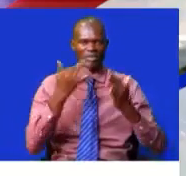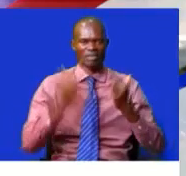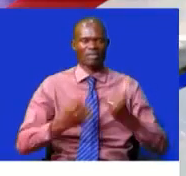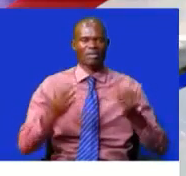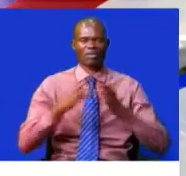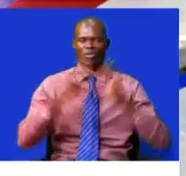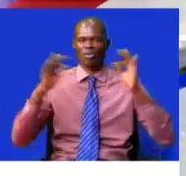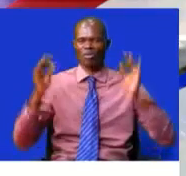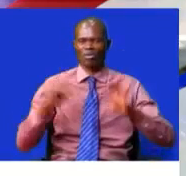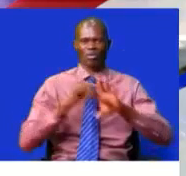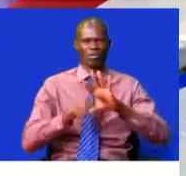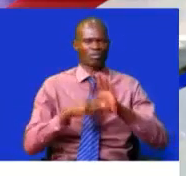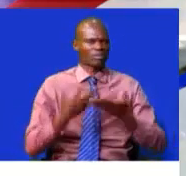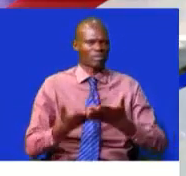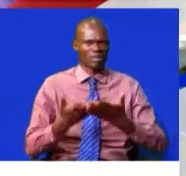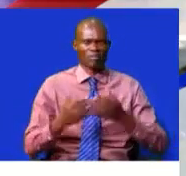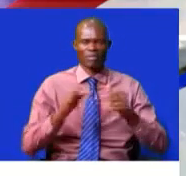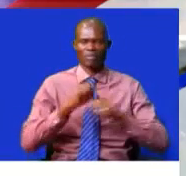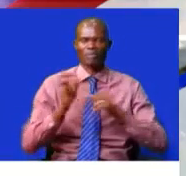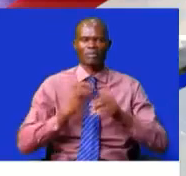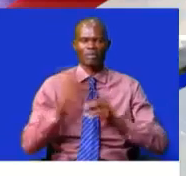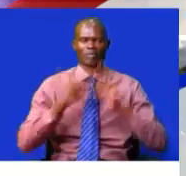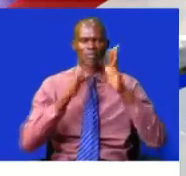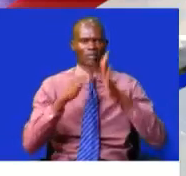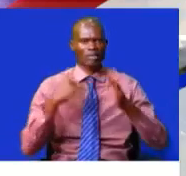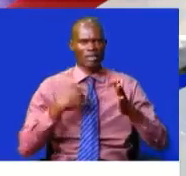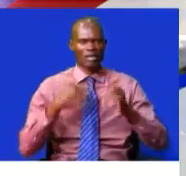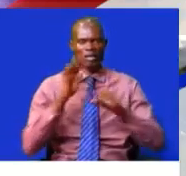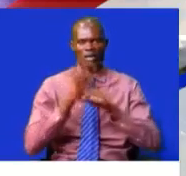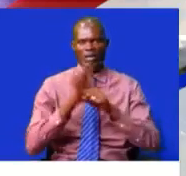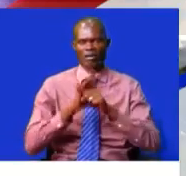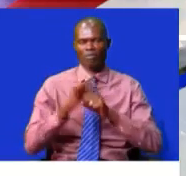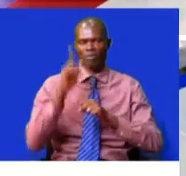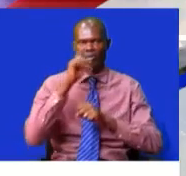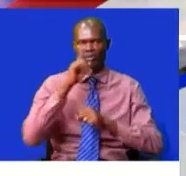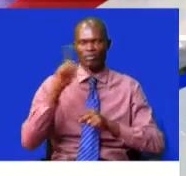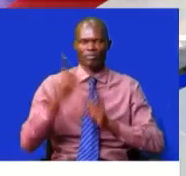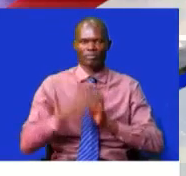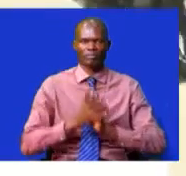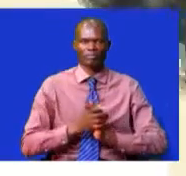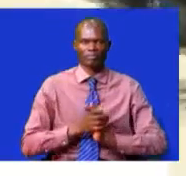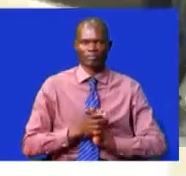malach mokalo kaka lerno koda jafwambo marwa e kaunti ma Kisumu Landa Godfrey.